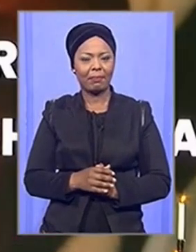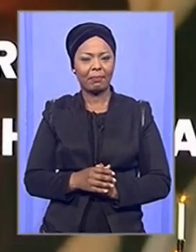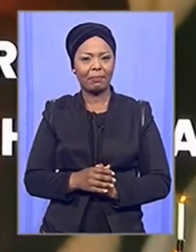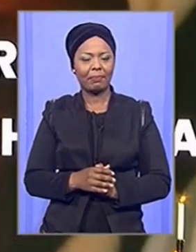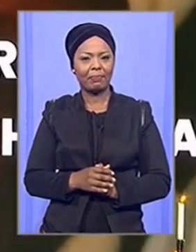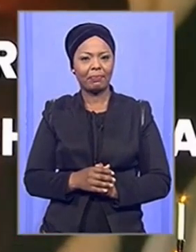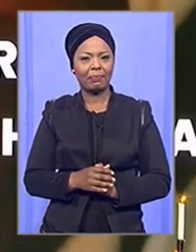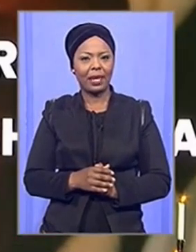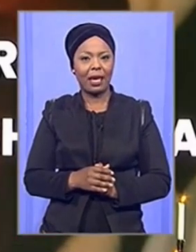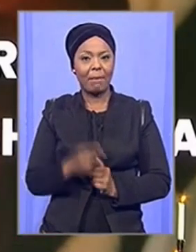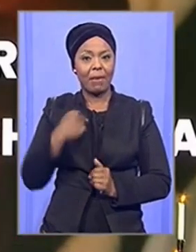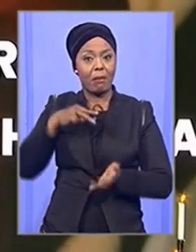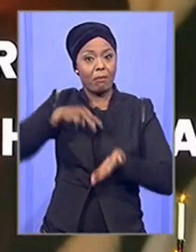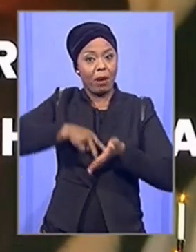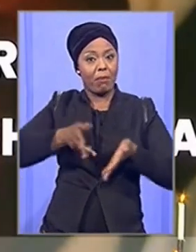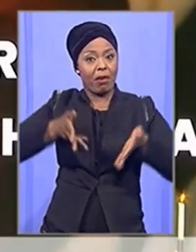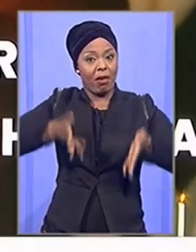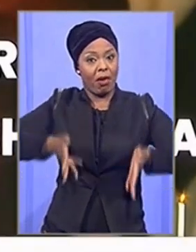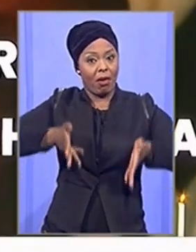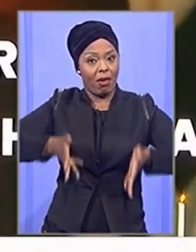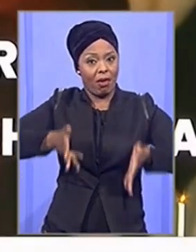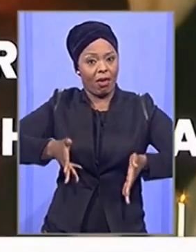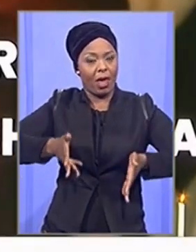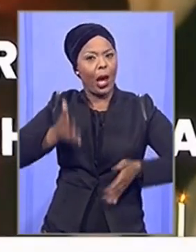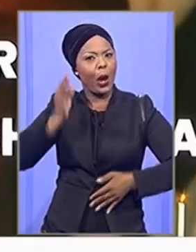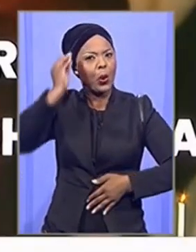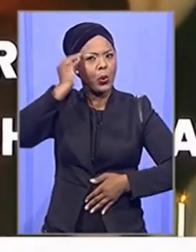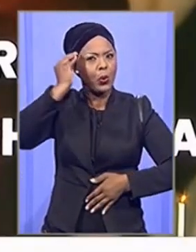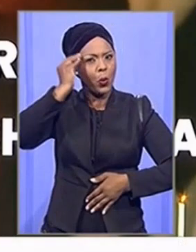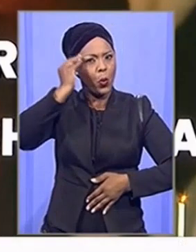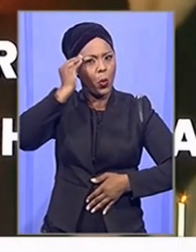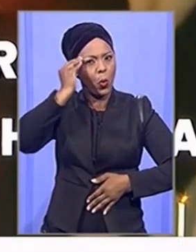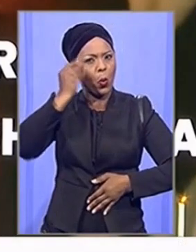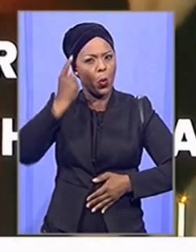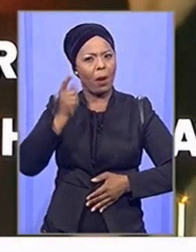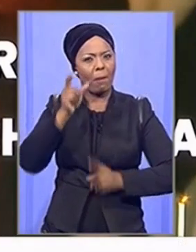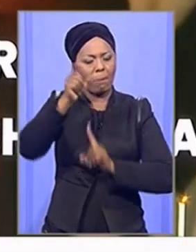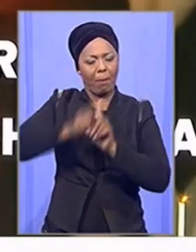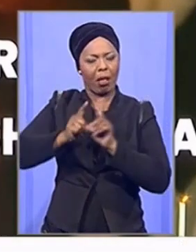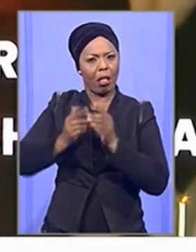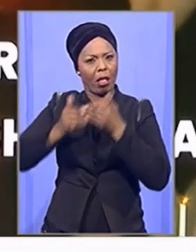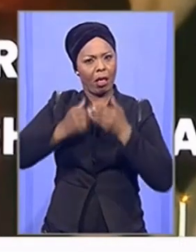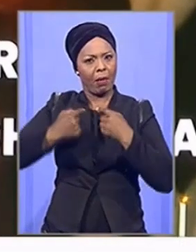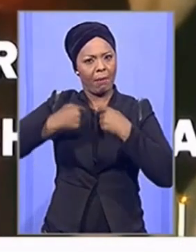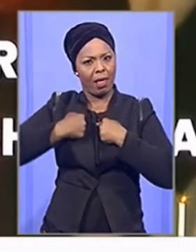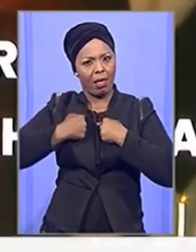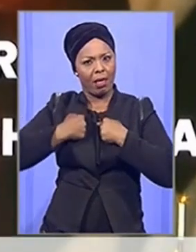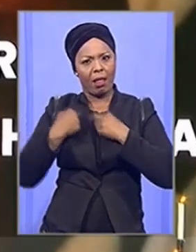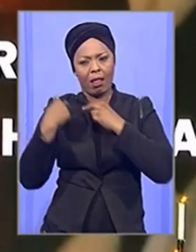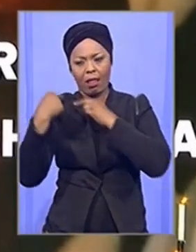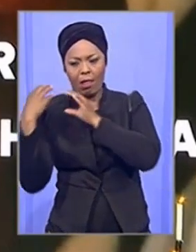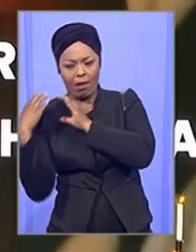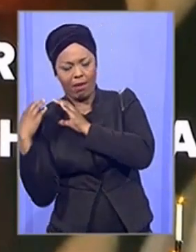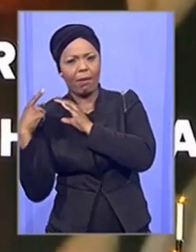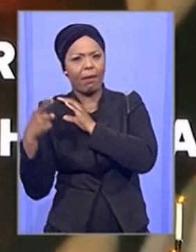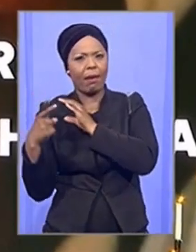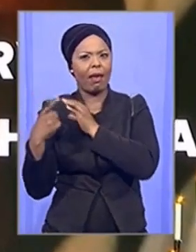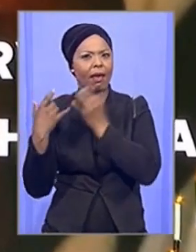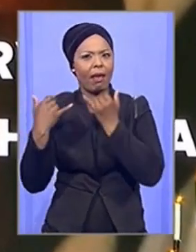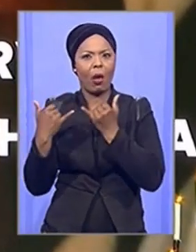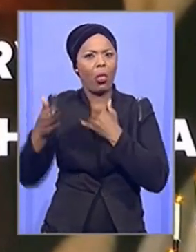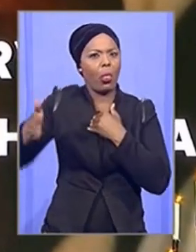Standing here in front of you knowing that my shield isn't going to be here, my own piece of